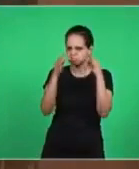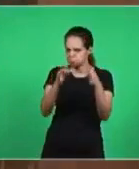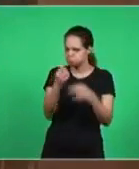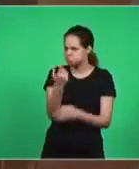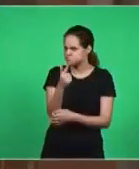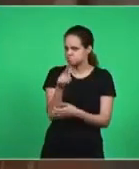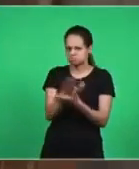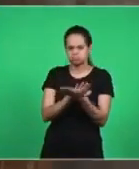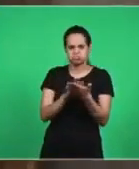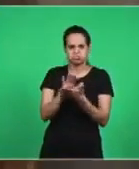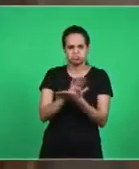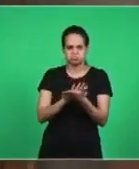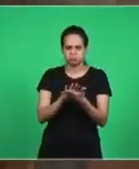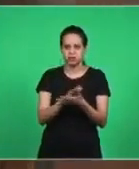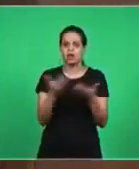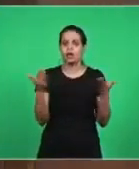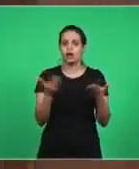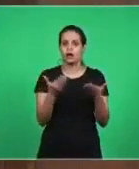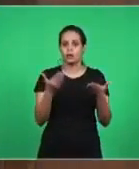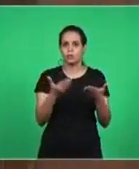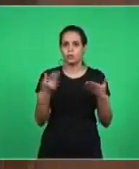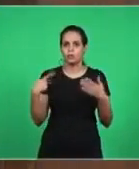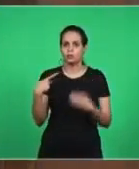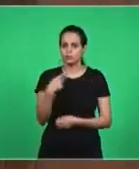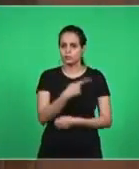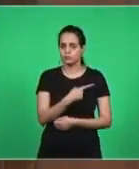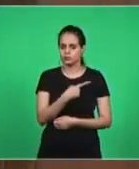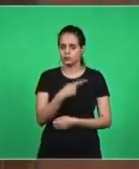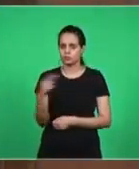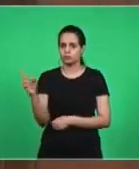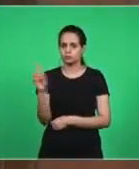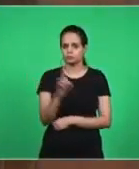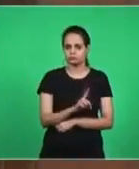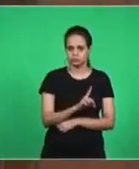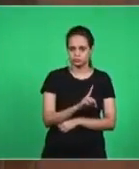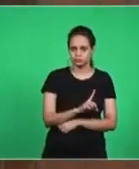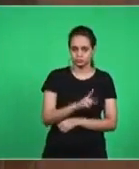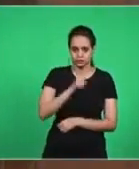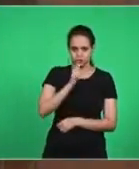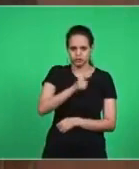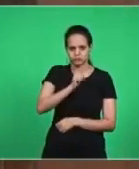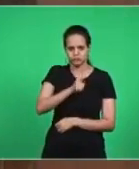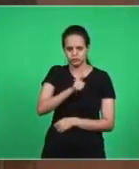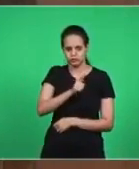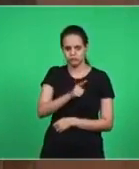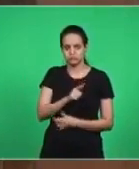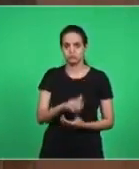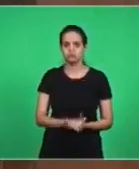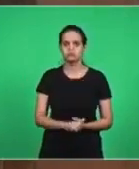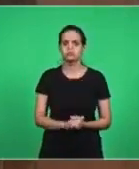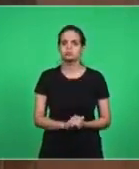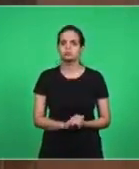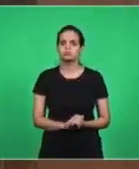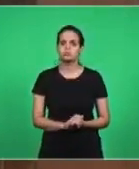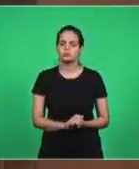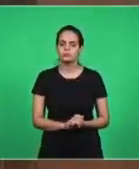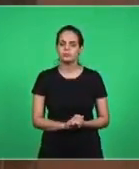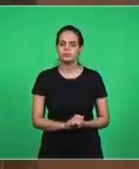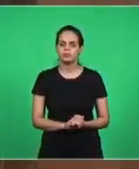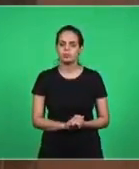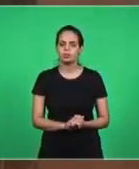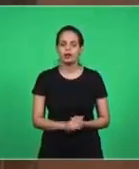Pastor Lucia a conclusion for the topic, because we have come to our end. You can stay here. So there is no conclusion what exists